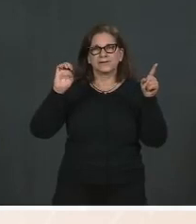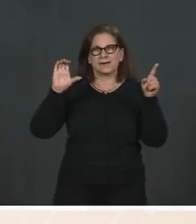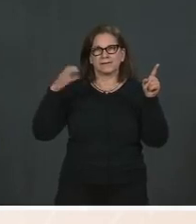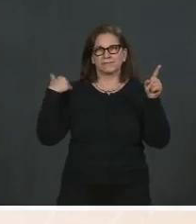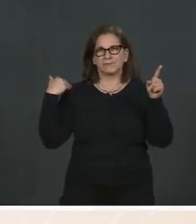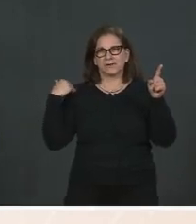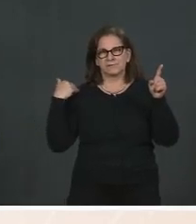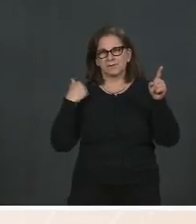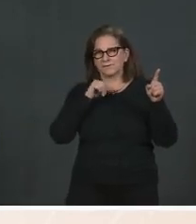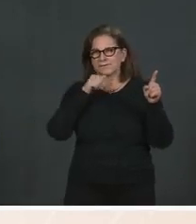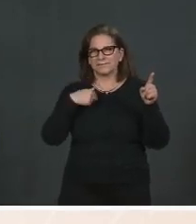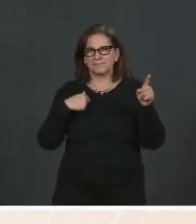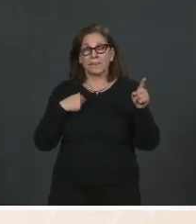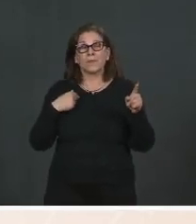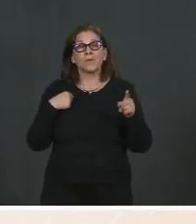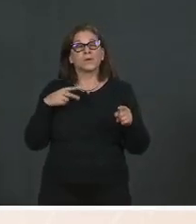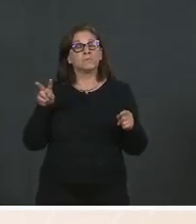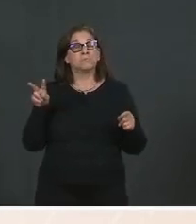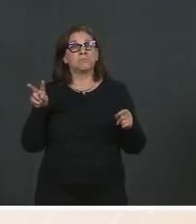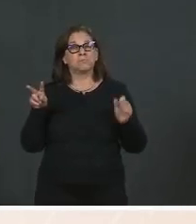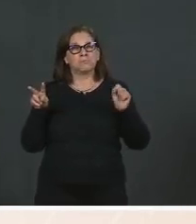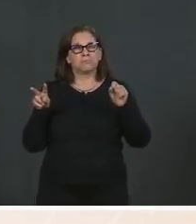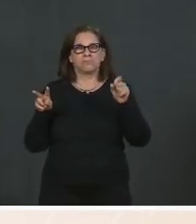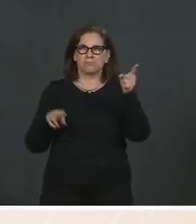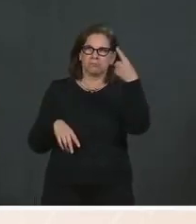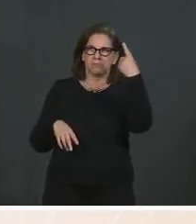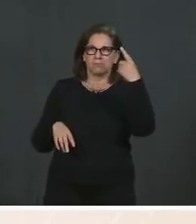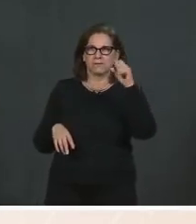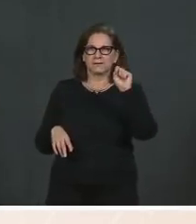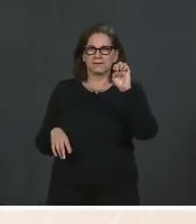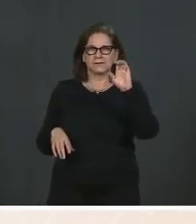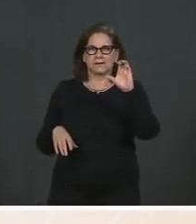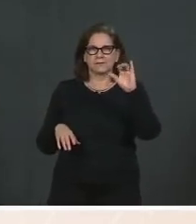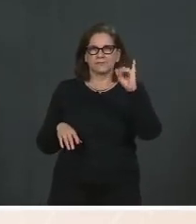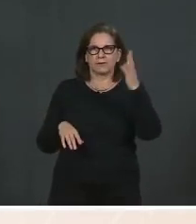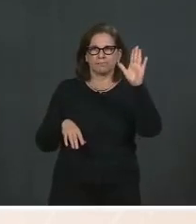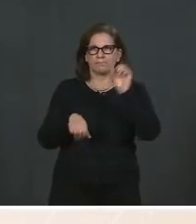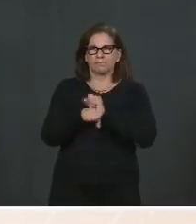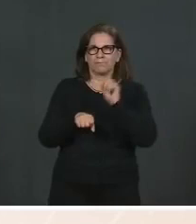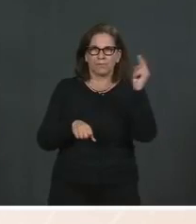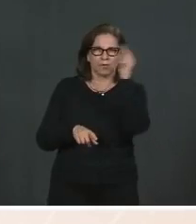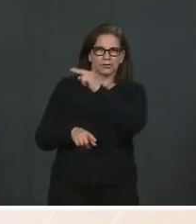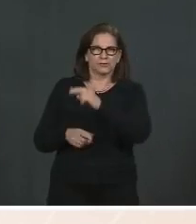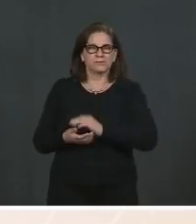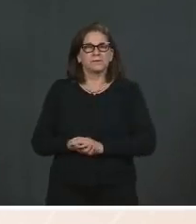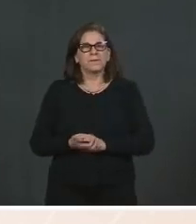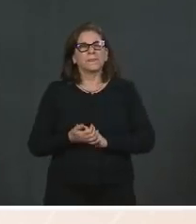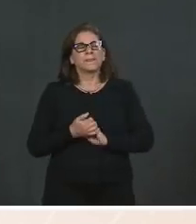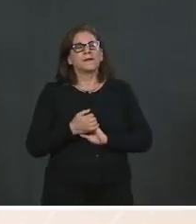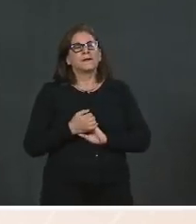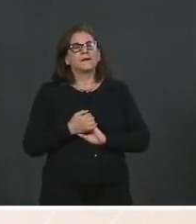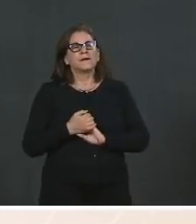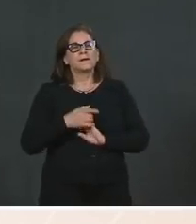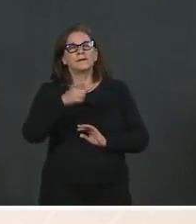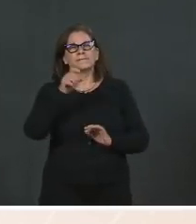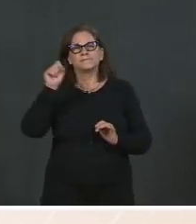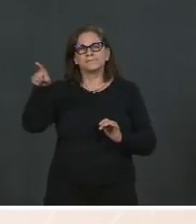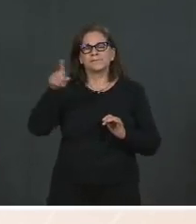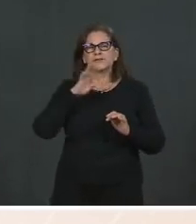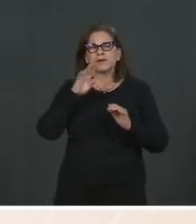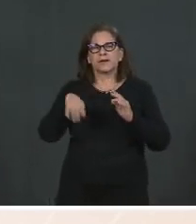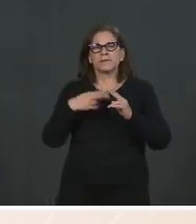administration. Less wonky, do you have any updates on the White House's thinking about sanctions against